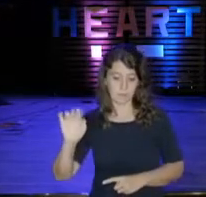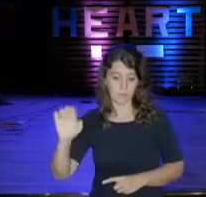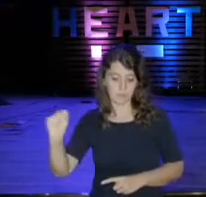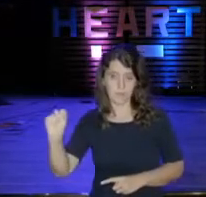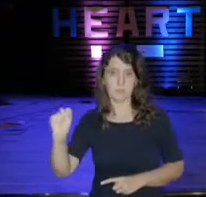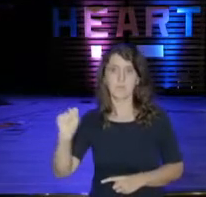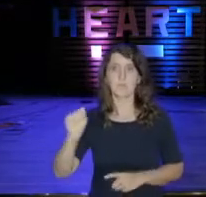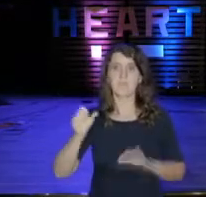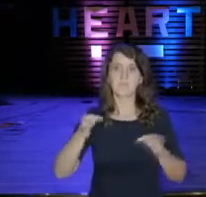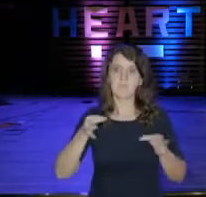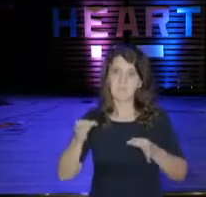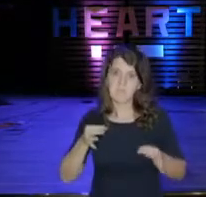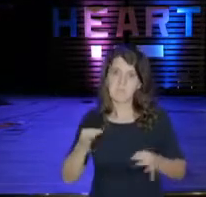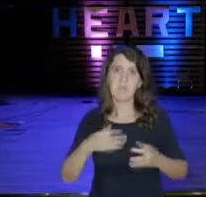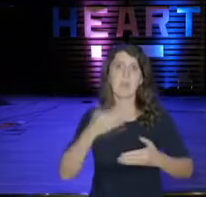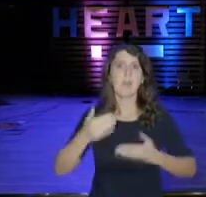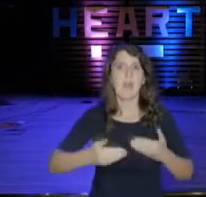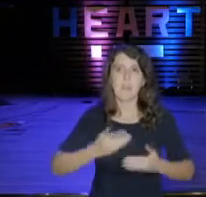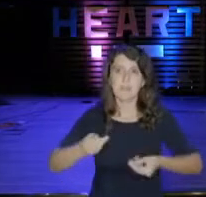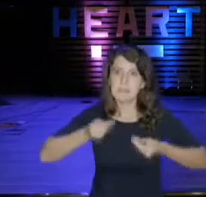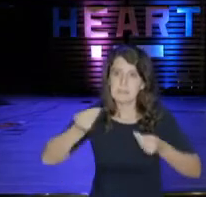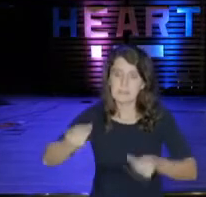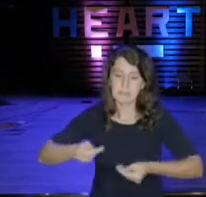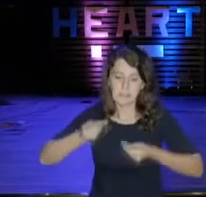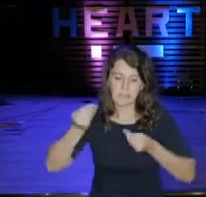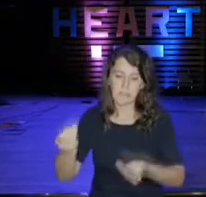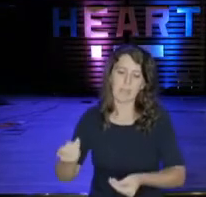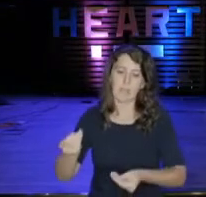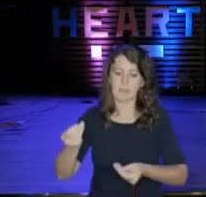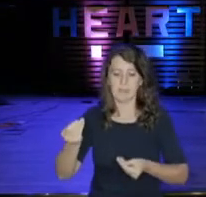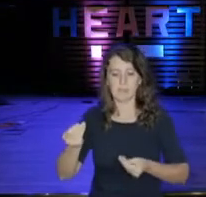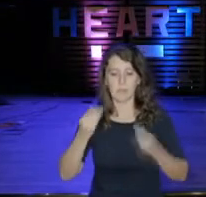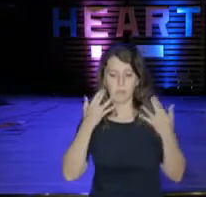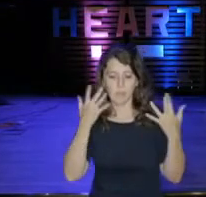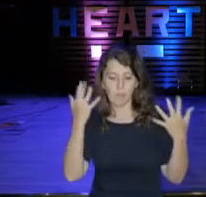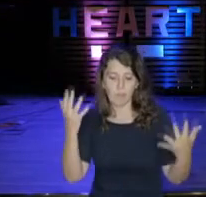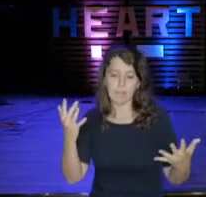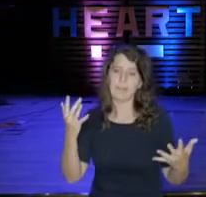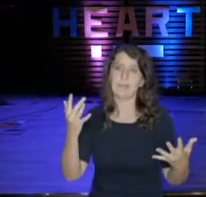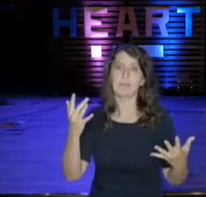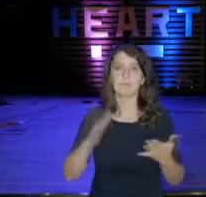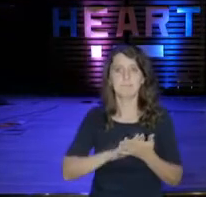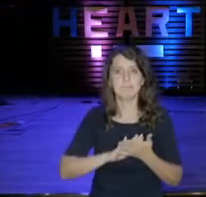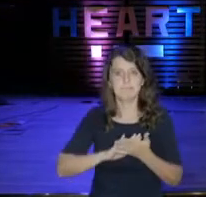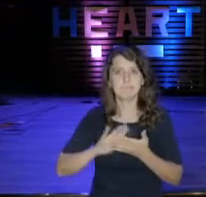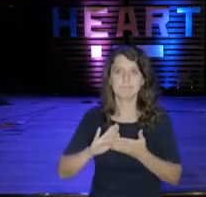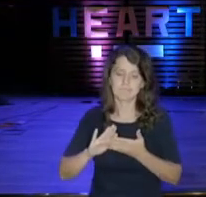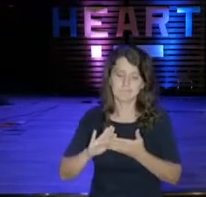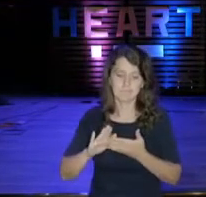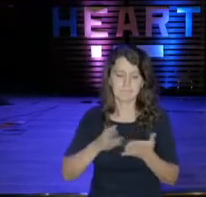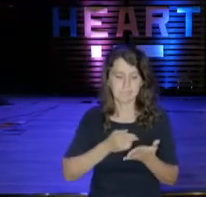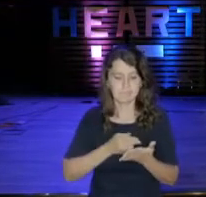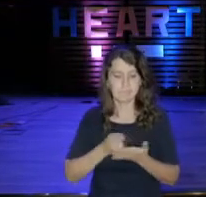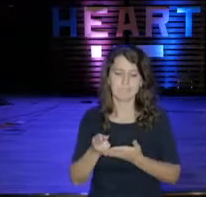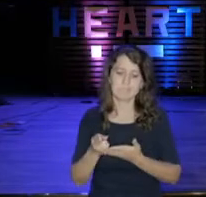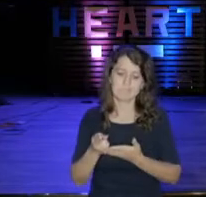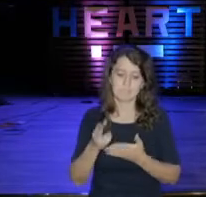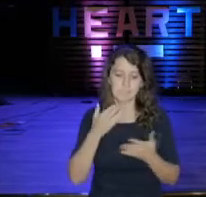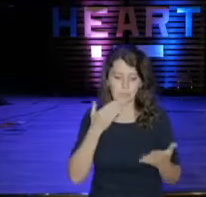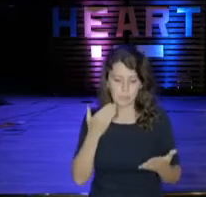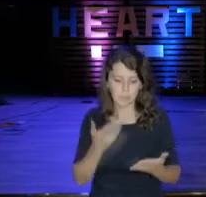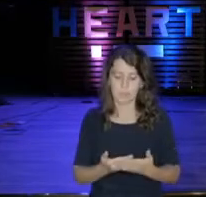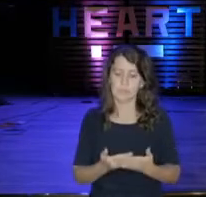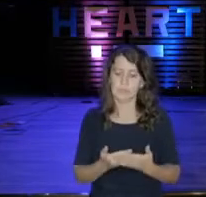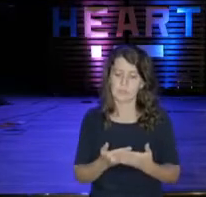as kind or generous or serviceable or friendly or decent, honest, and